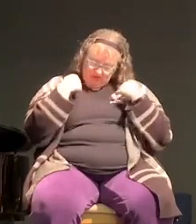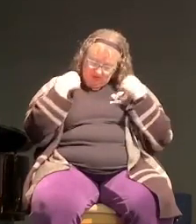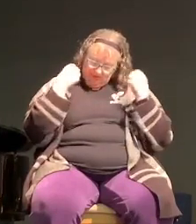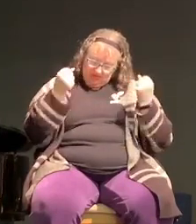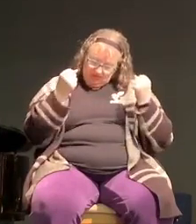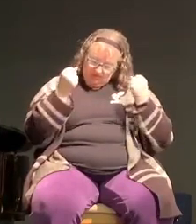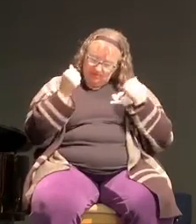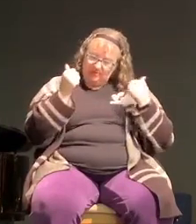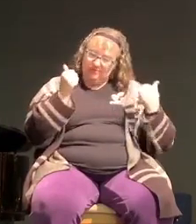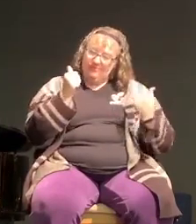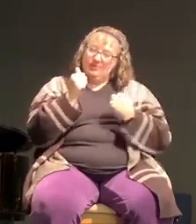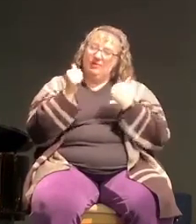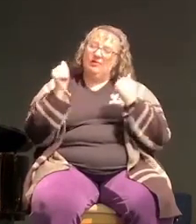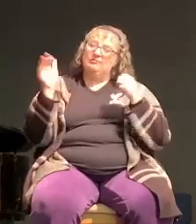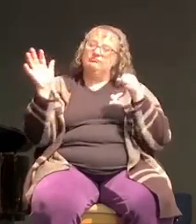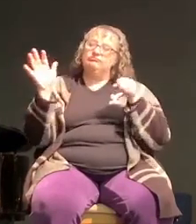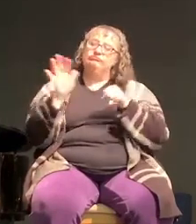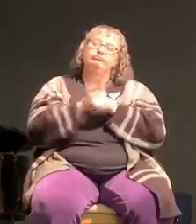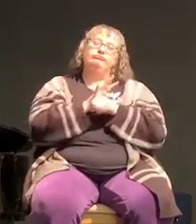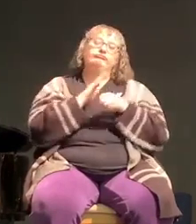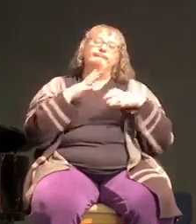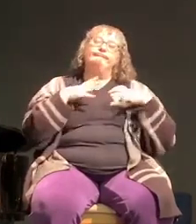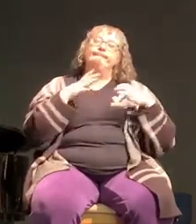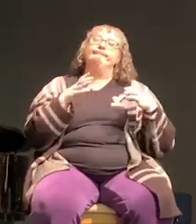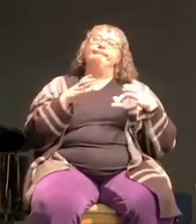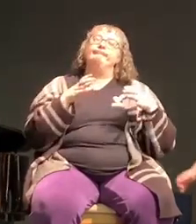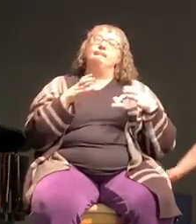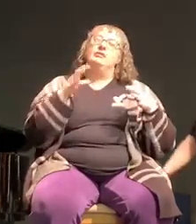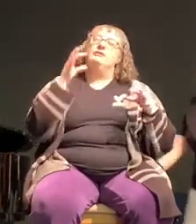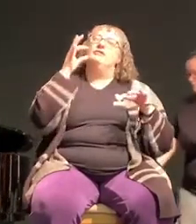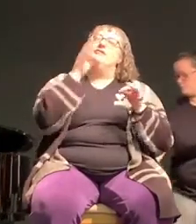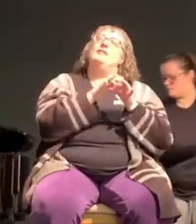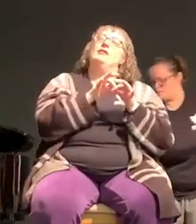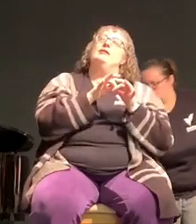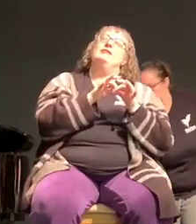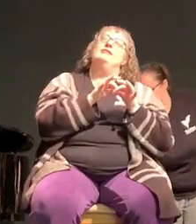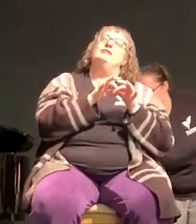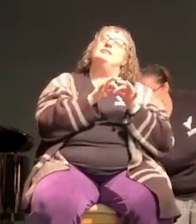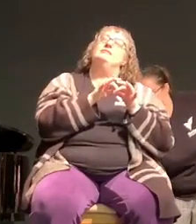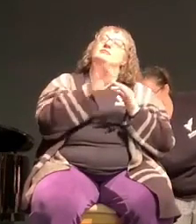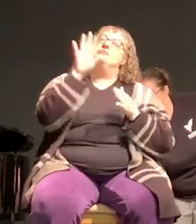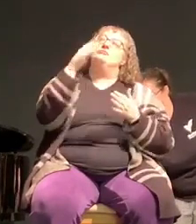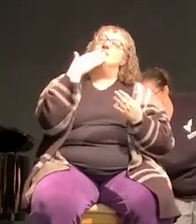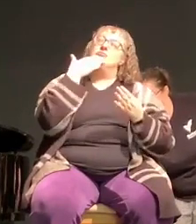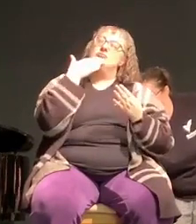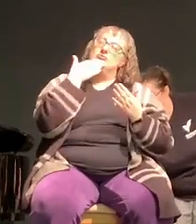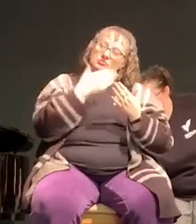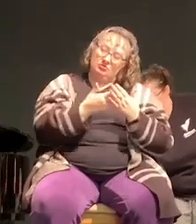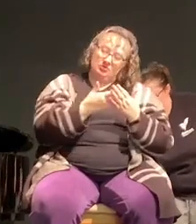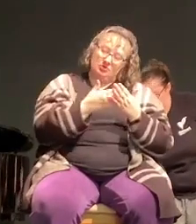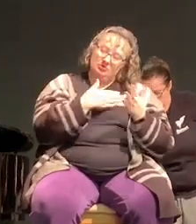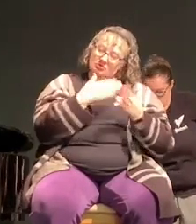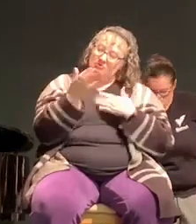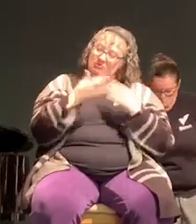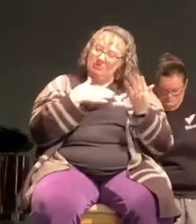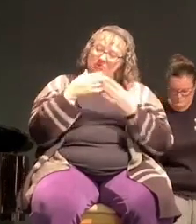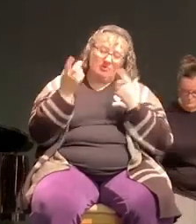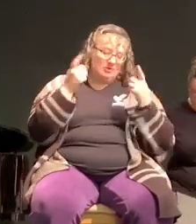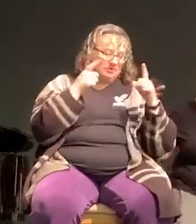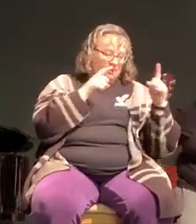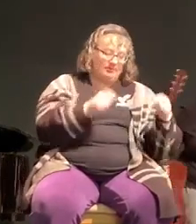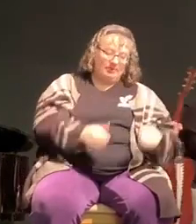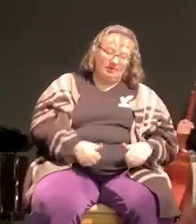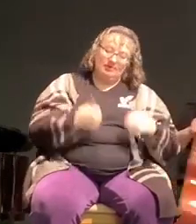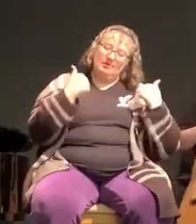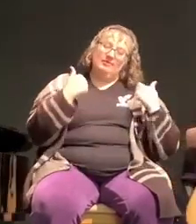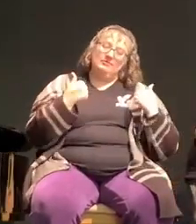to follow you completely, to have that faith in you that you are good no matter what is happening in our